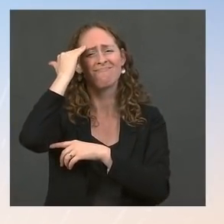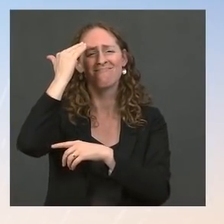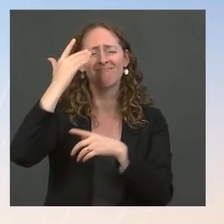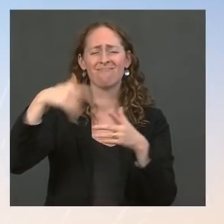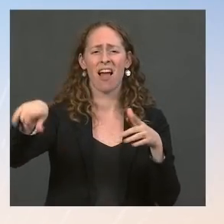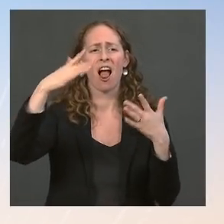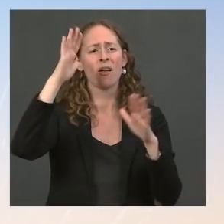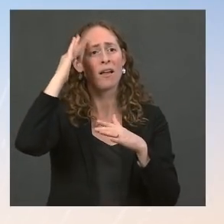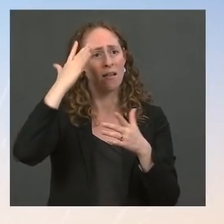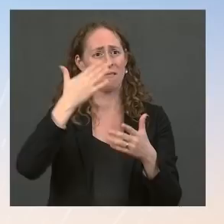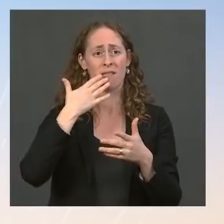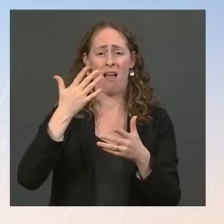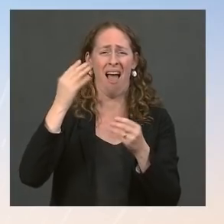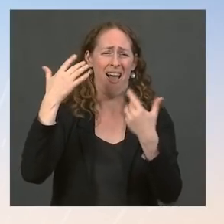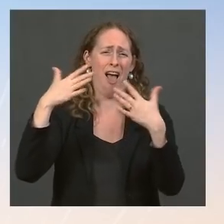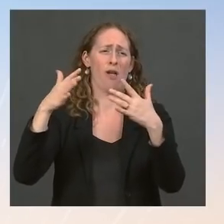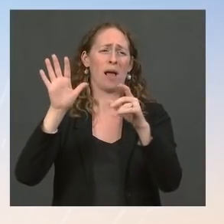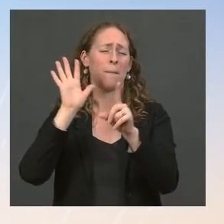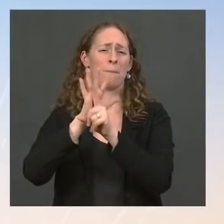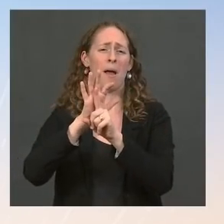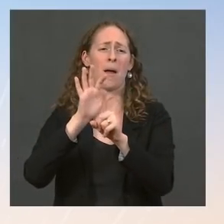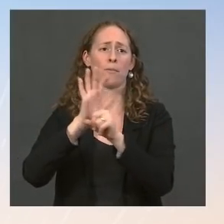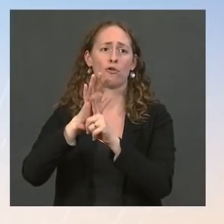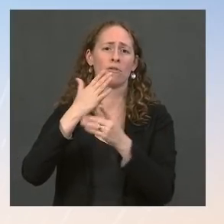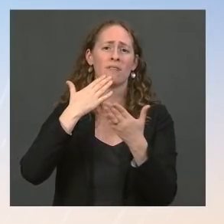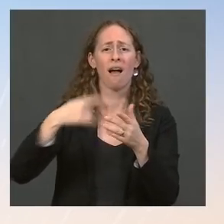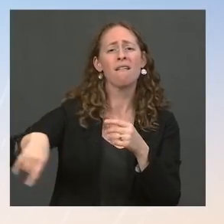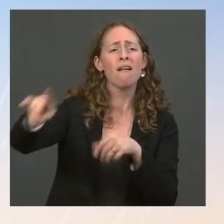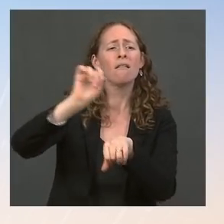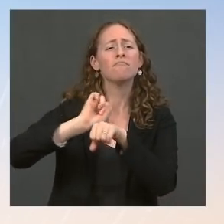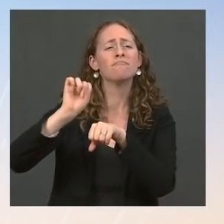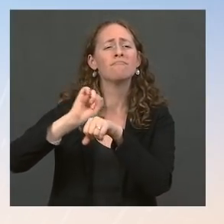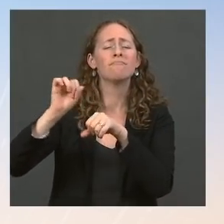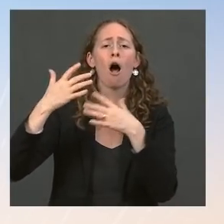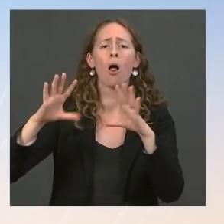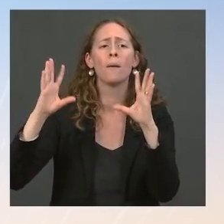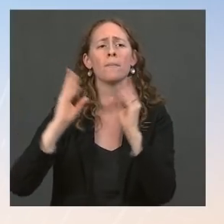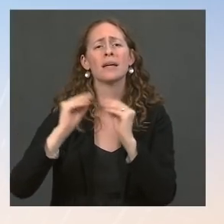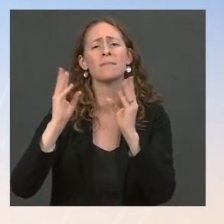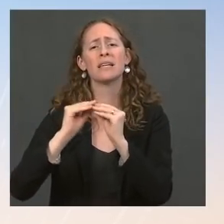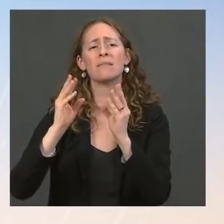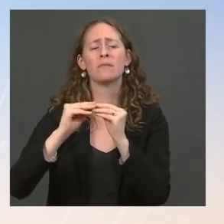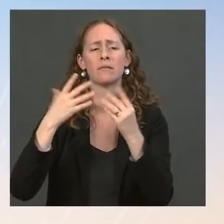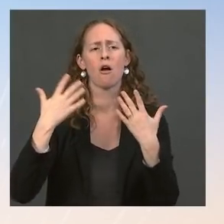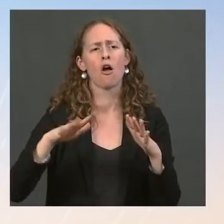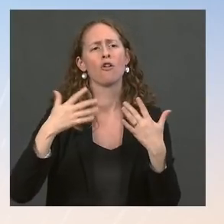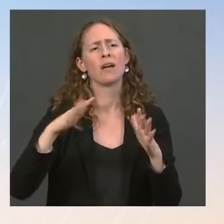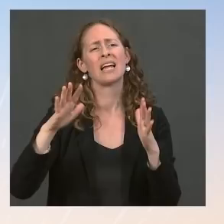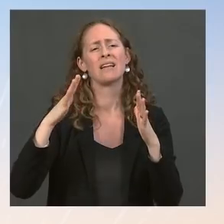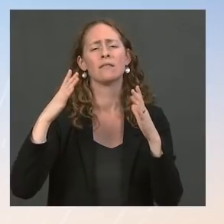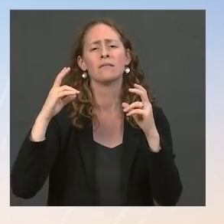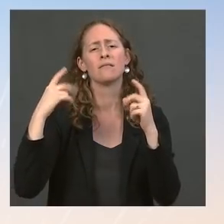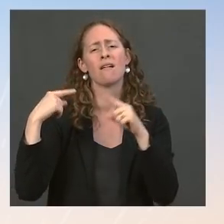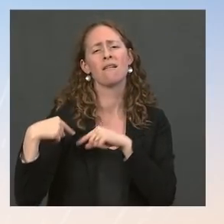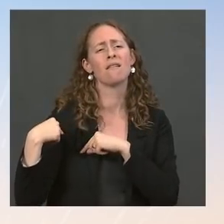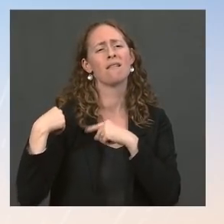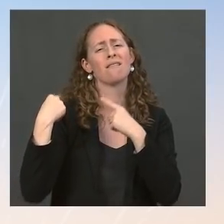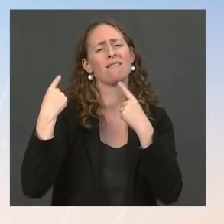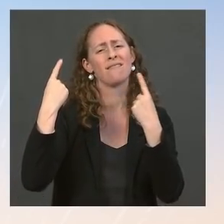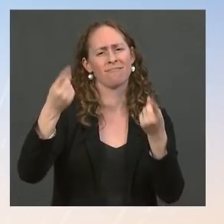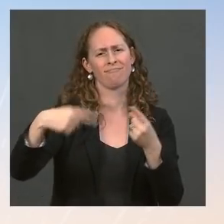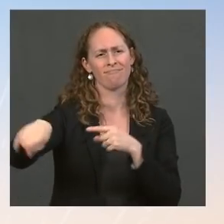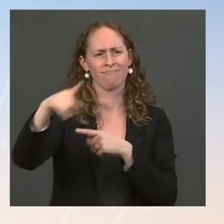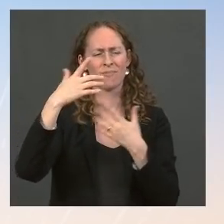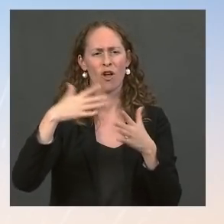were proposed, they were meeting huge needs that the American people had been talking about for some time, including